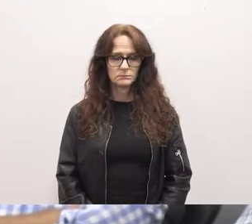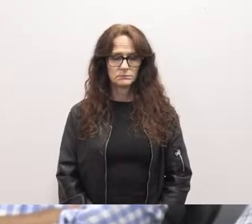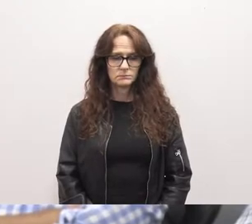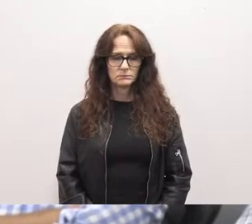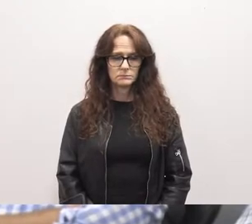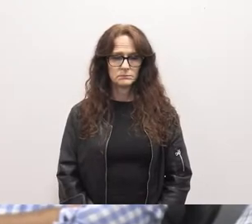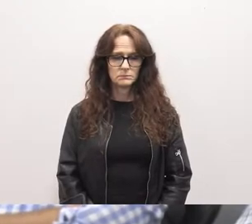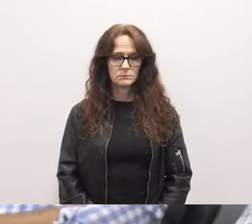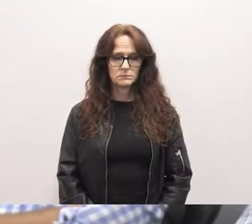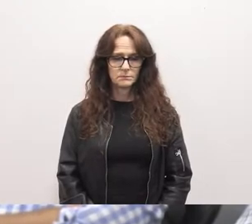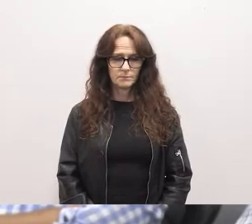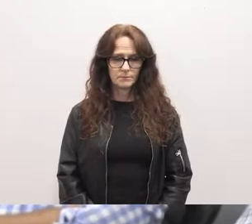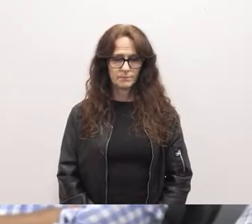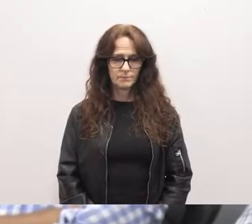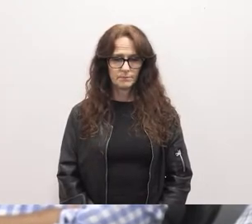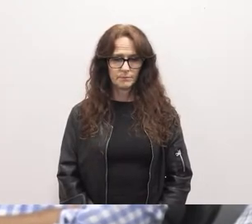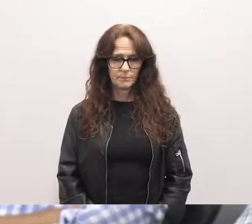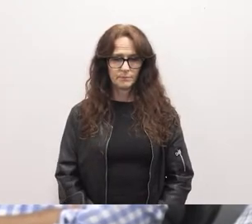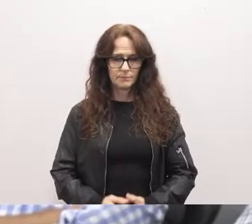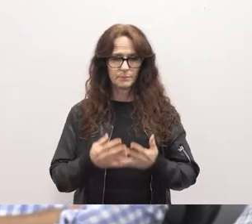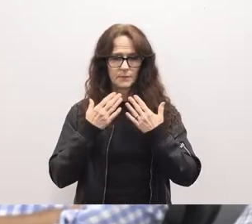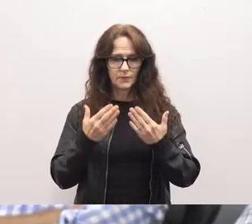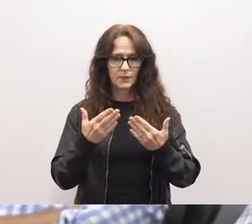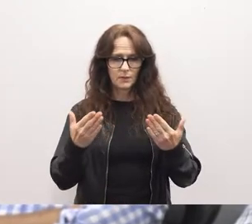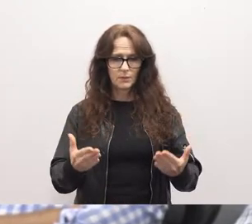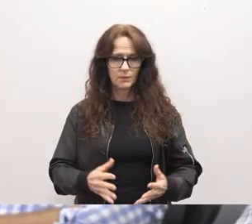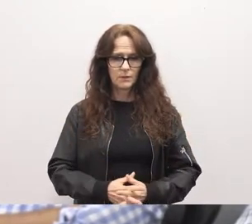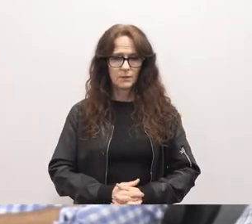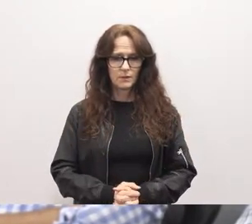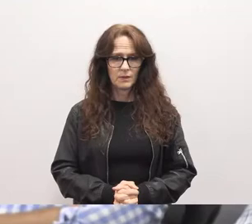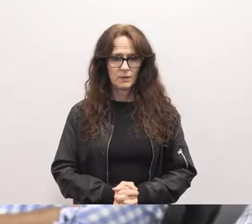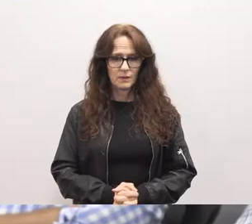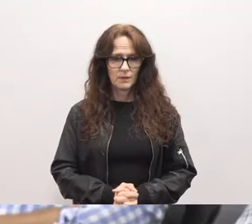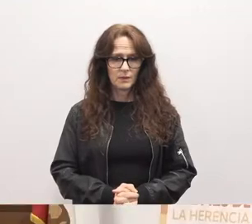your time. Okay. But thank you.